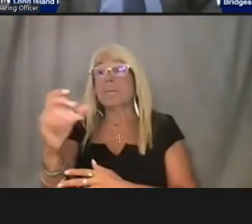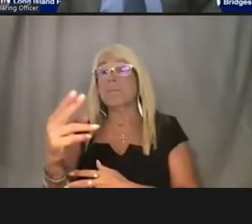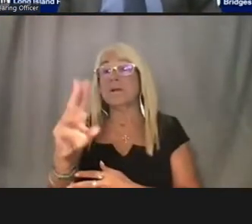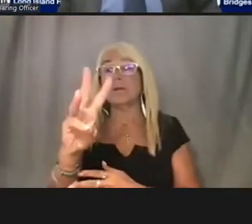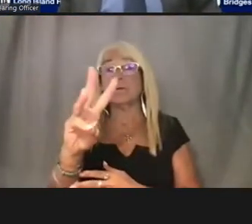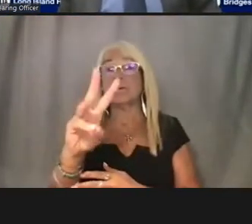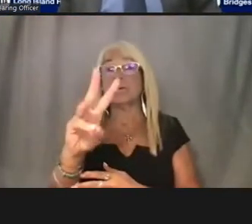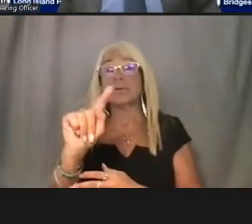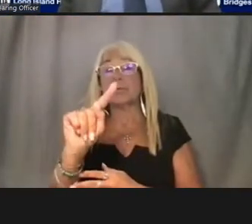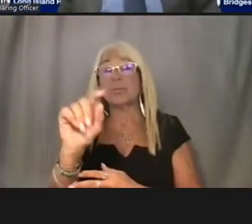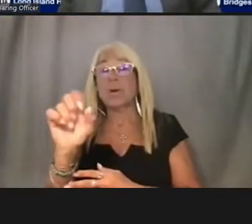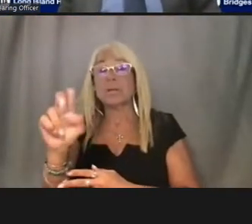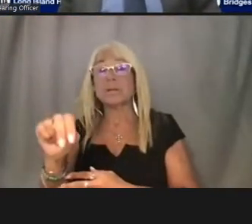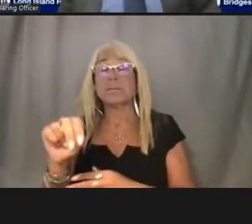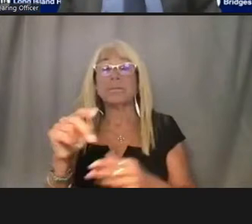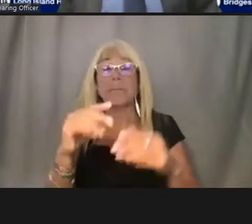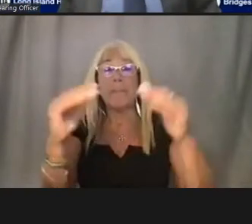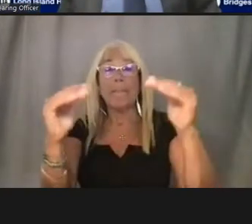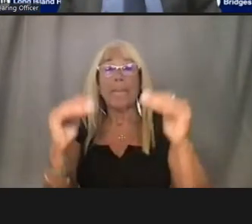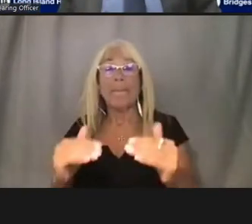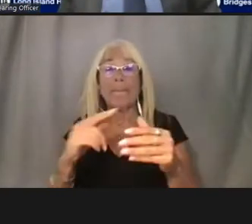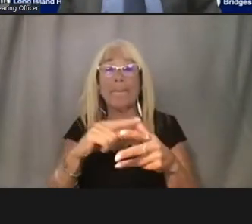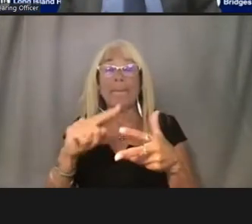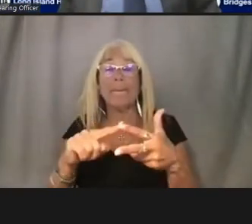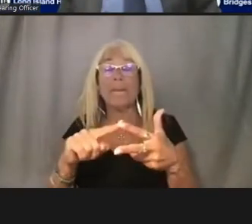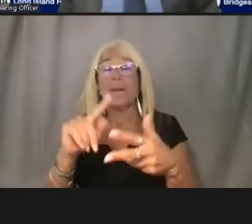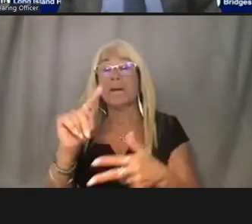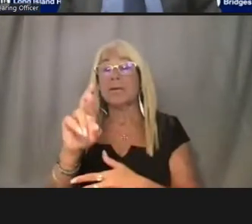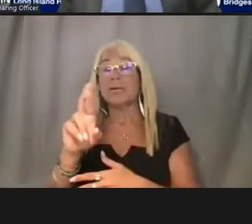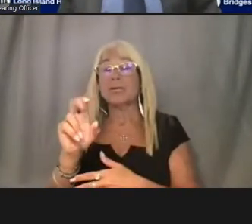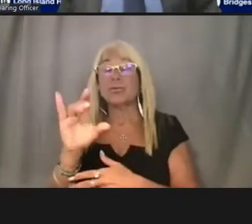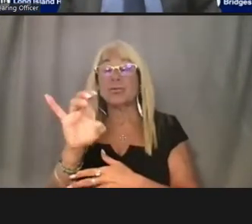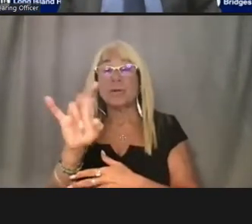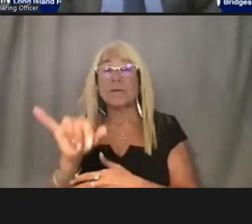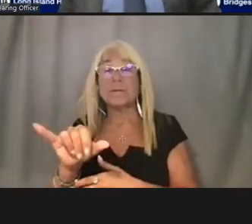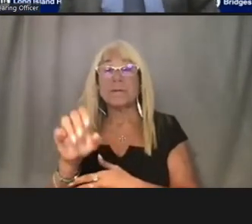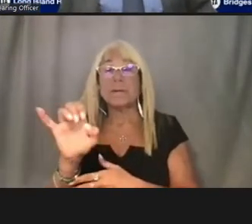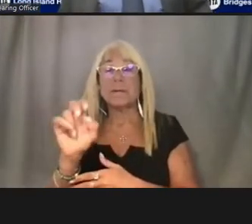the next speaker is Mitch Watson followed by Tracy annunziato